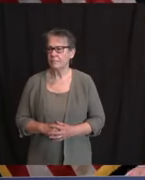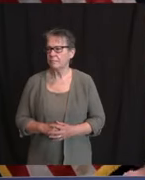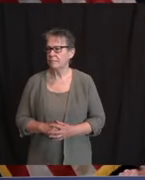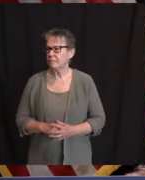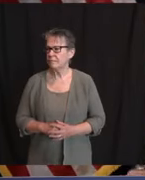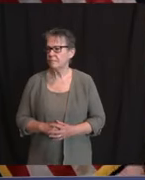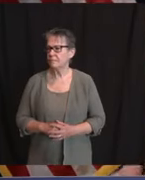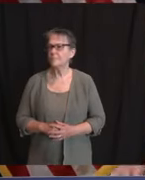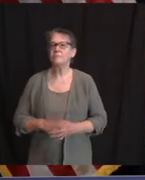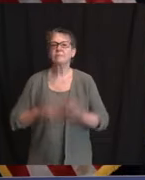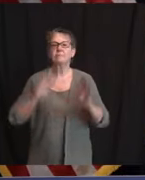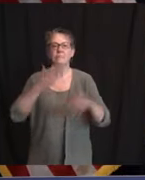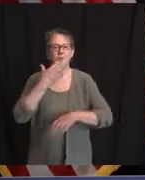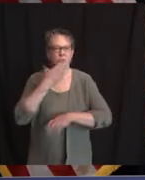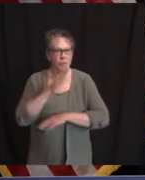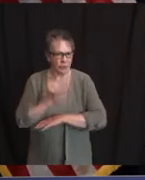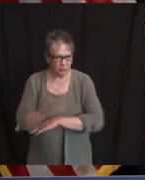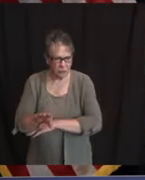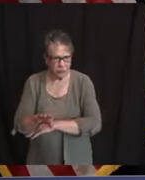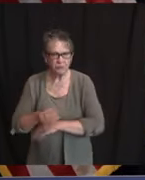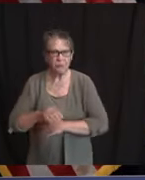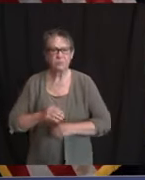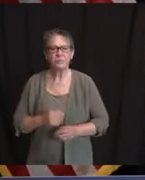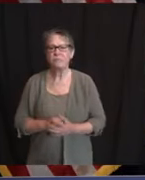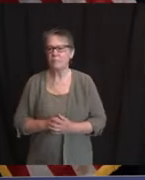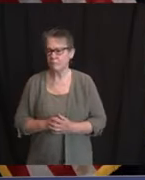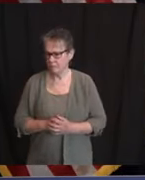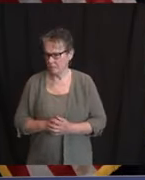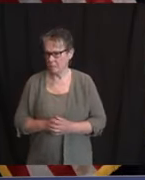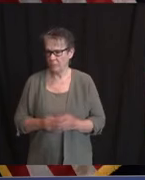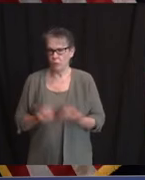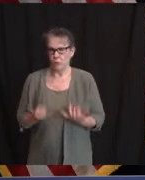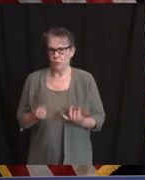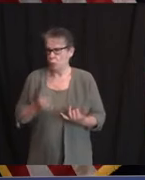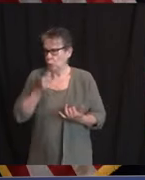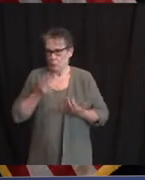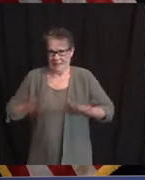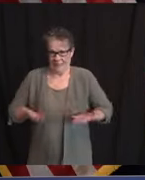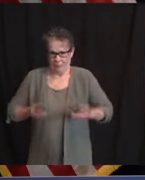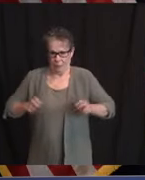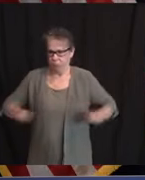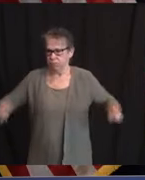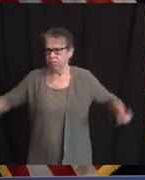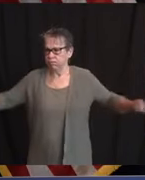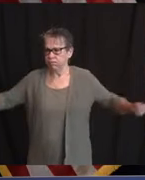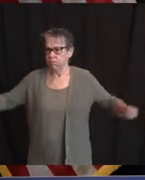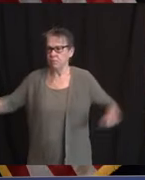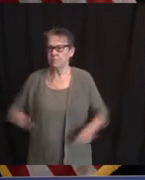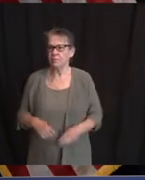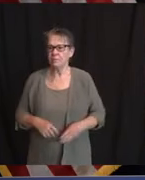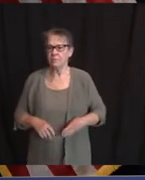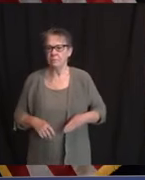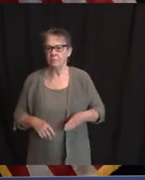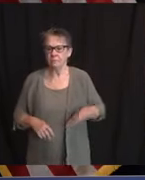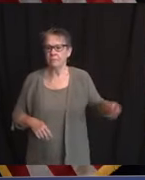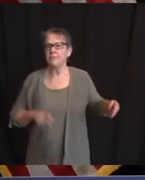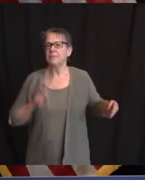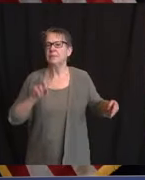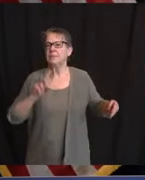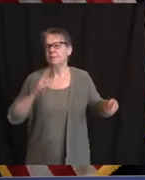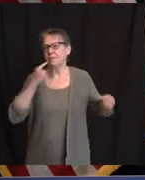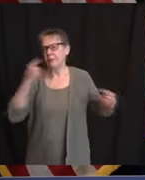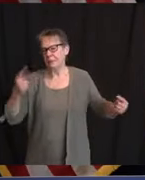Good afternoon, everyone. I am joined by the woman who needs no introduction to my right, the Commissioner of the Department of Health, Judy Persichelli. To her